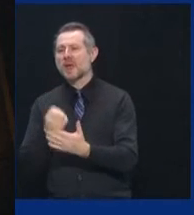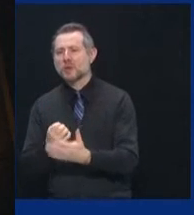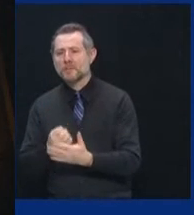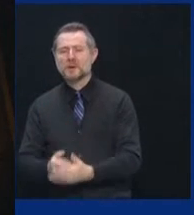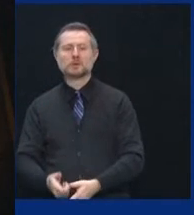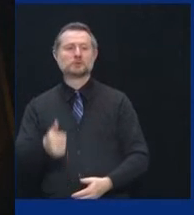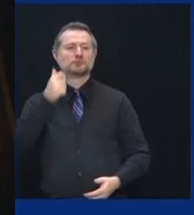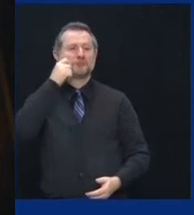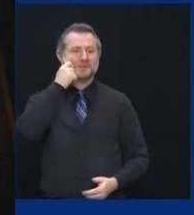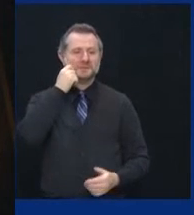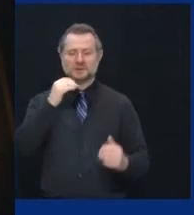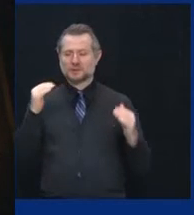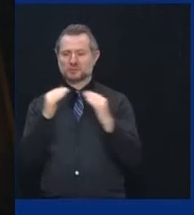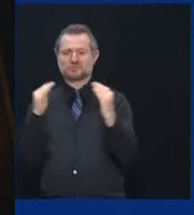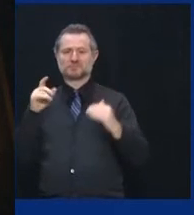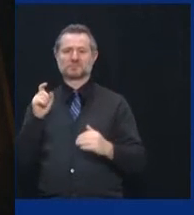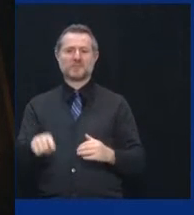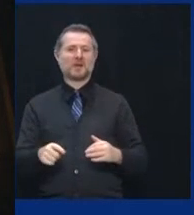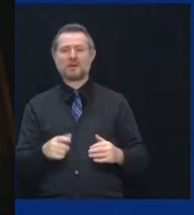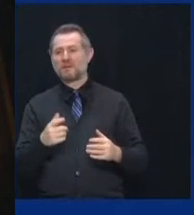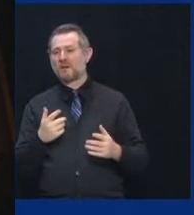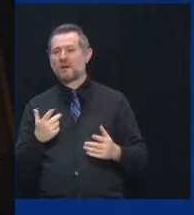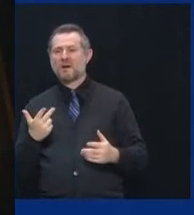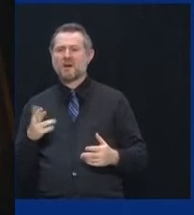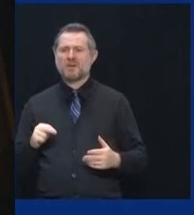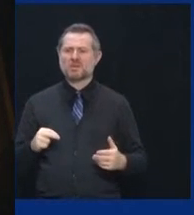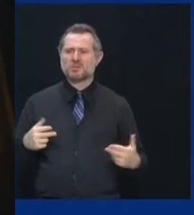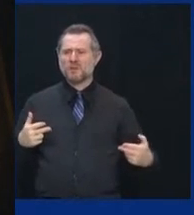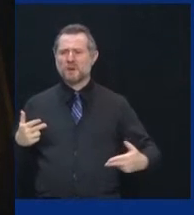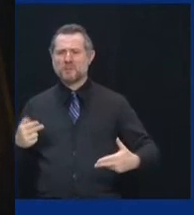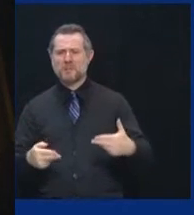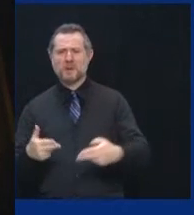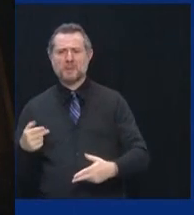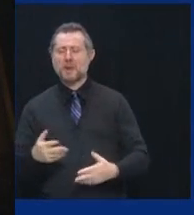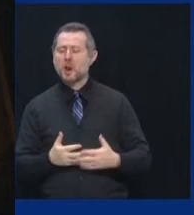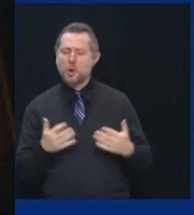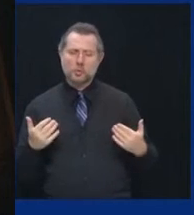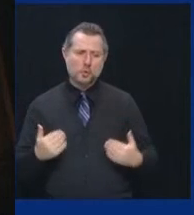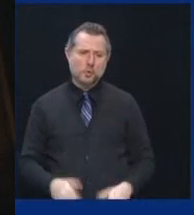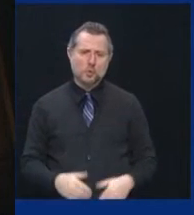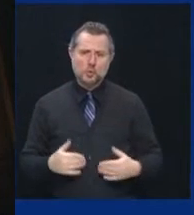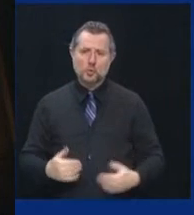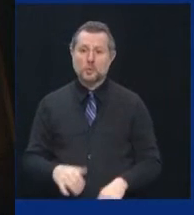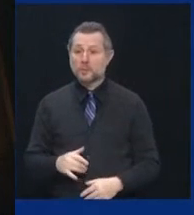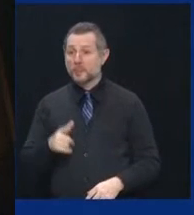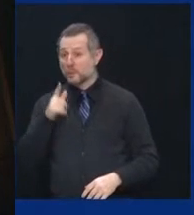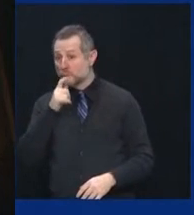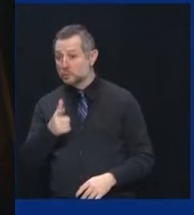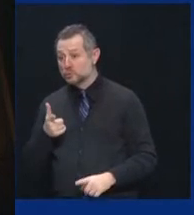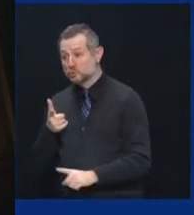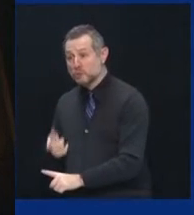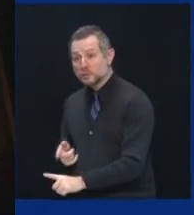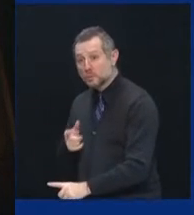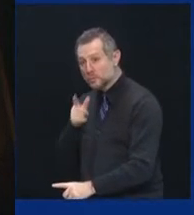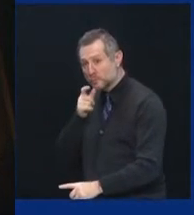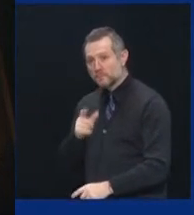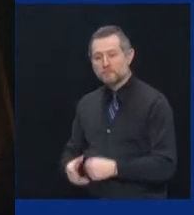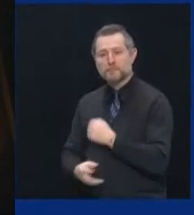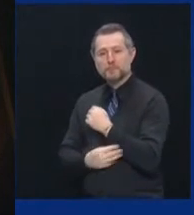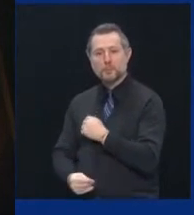scourge of gun violence. The victims of crime are predominantly poor, Black, and